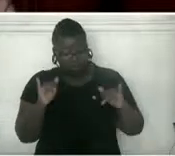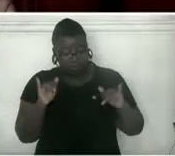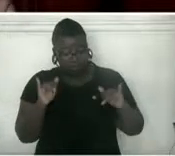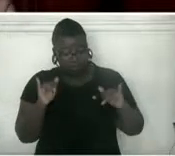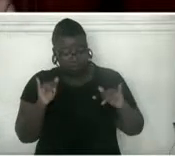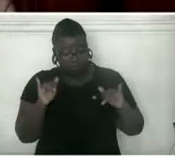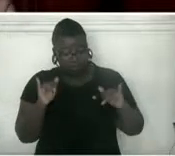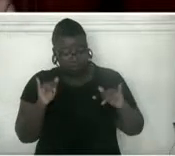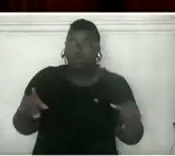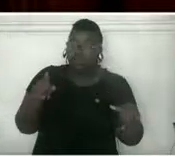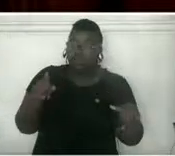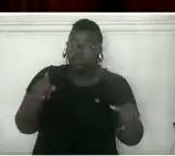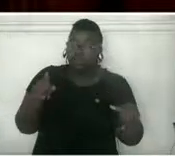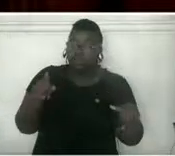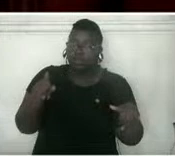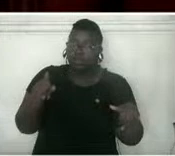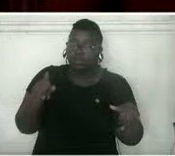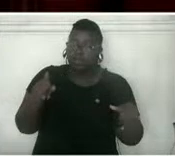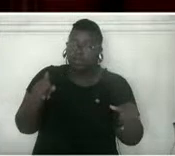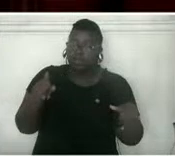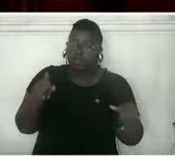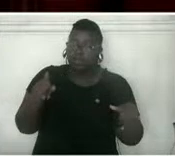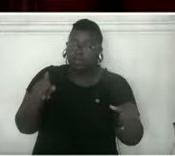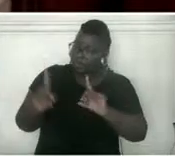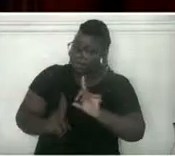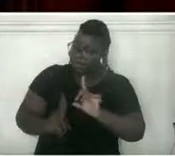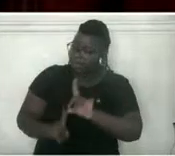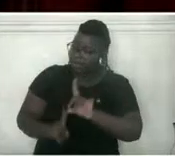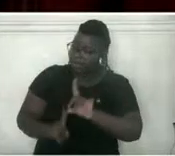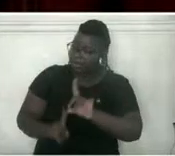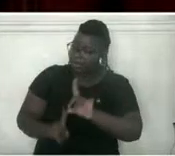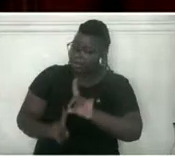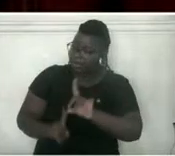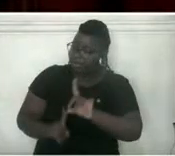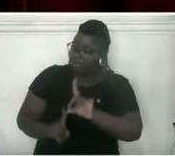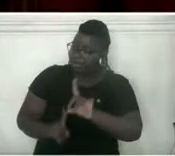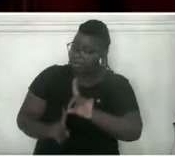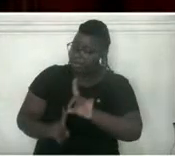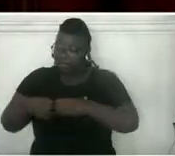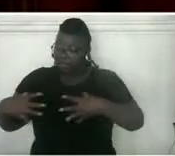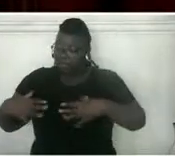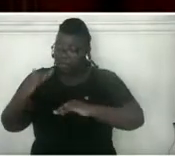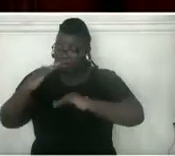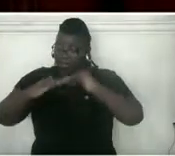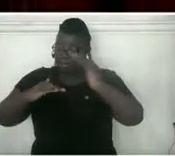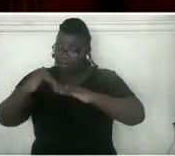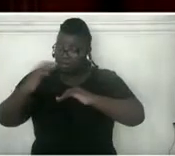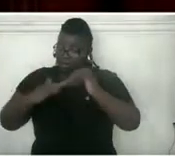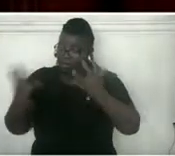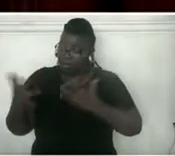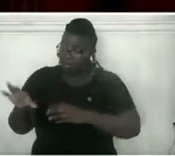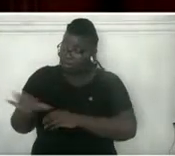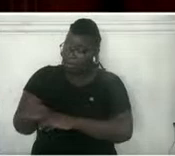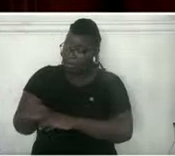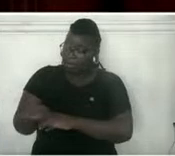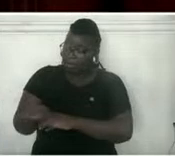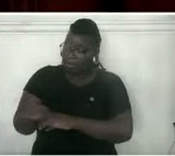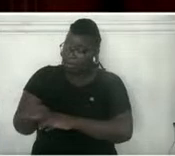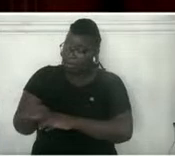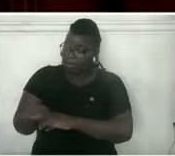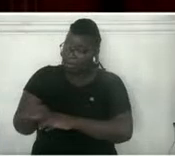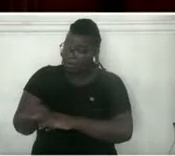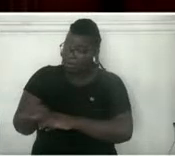ukuthi o-announcwayo njenge-successful bidder meseqala ukwakha lapha eRichards Bay